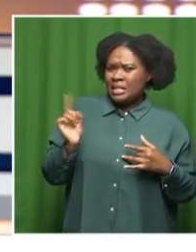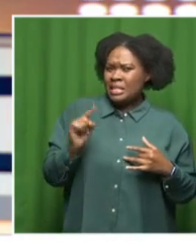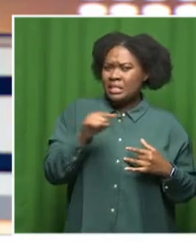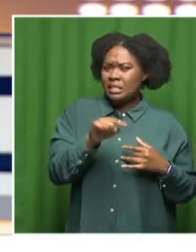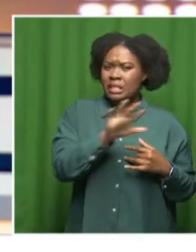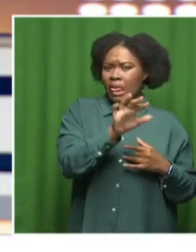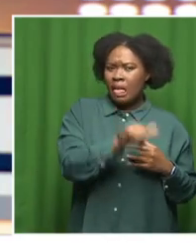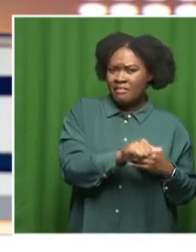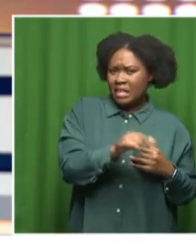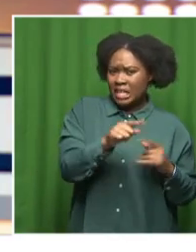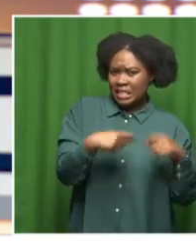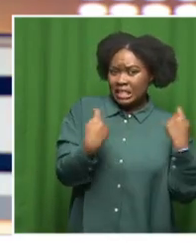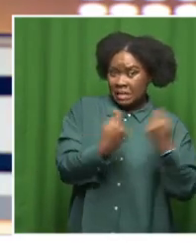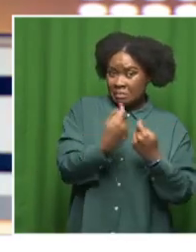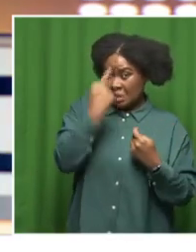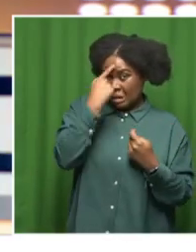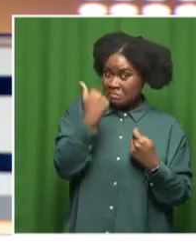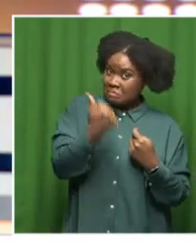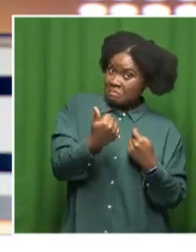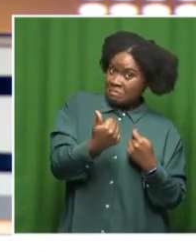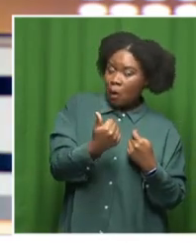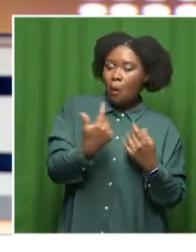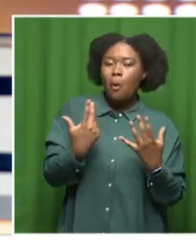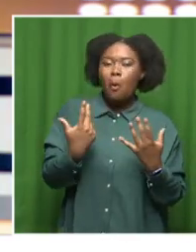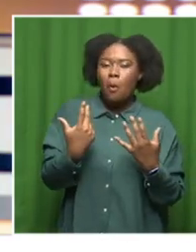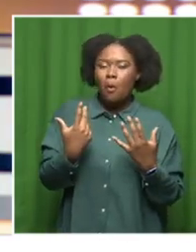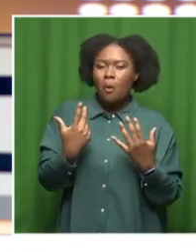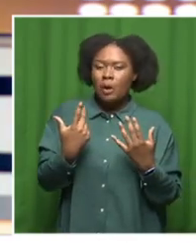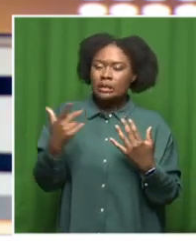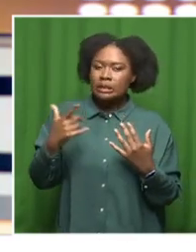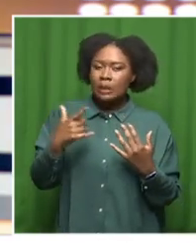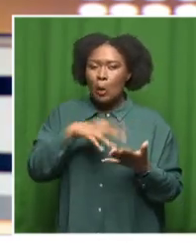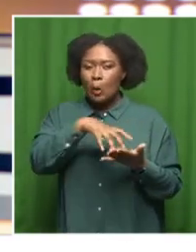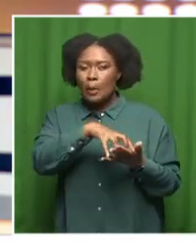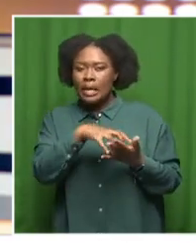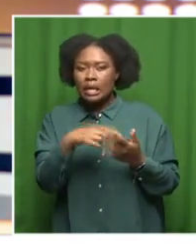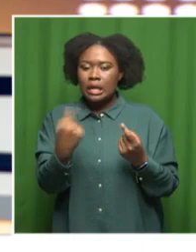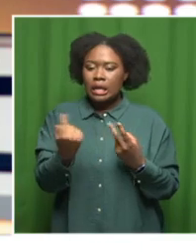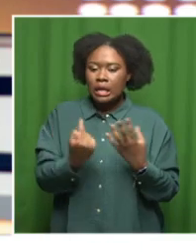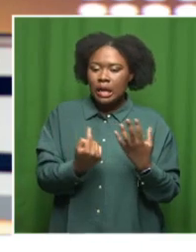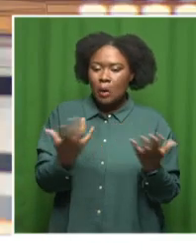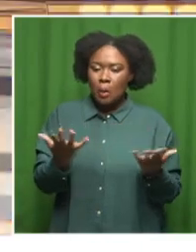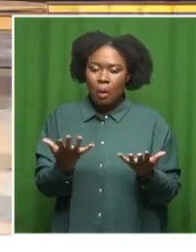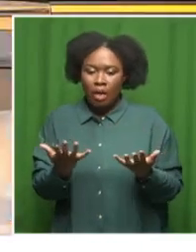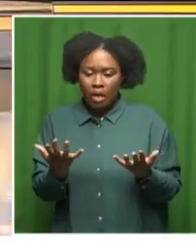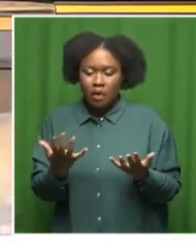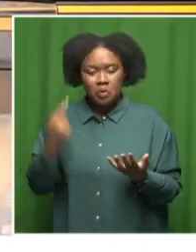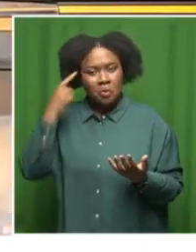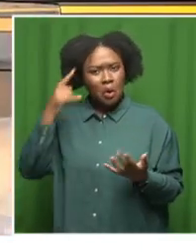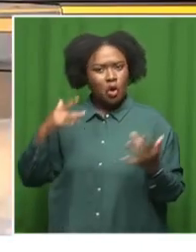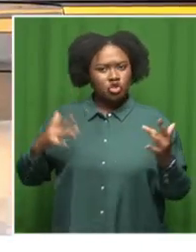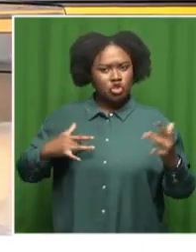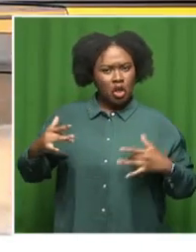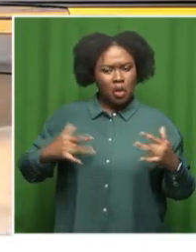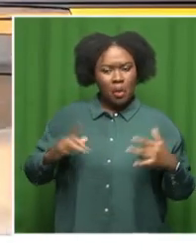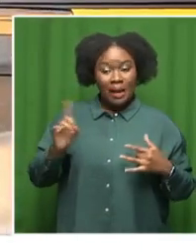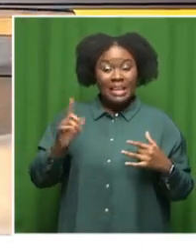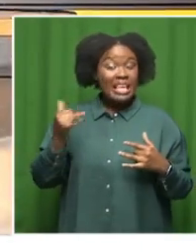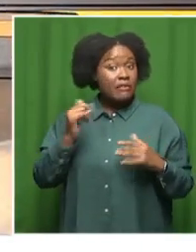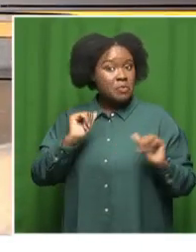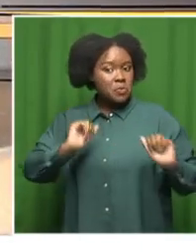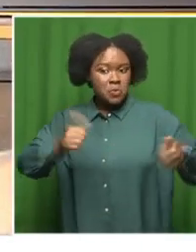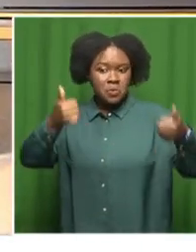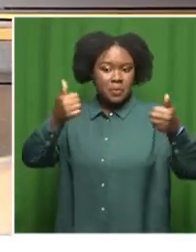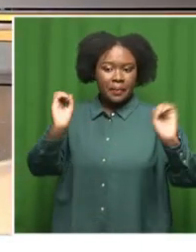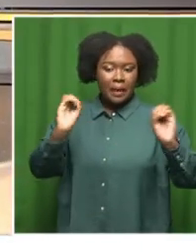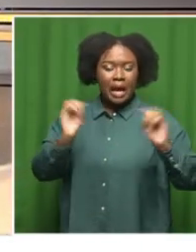South African team? And where is it that our focus really needs to be for us? Even if we don't do great, for us at least to have a respectable World